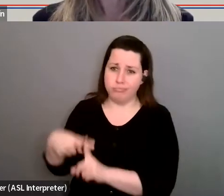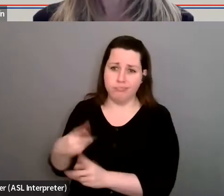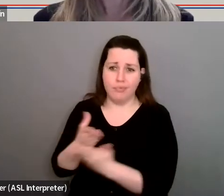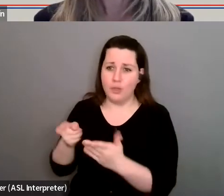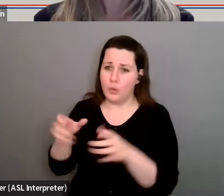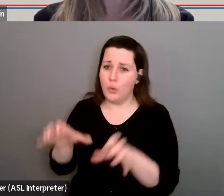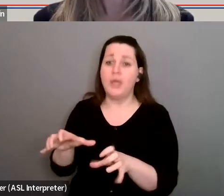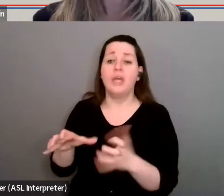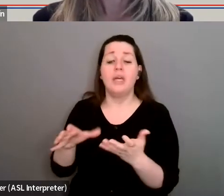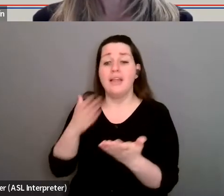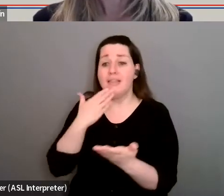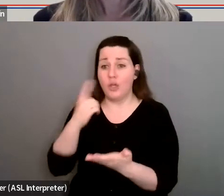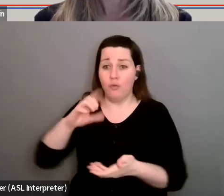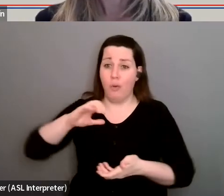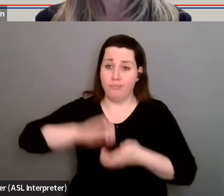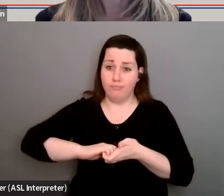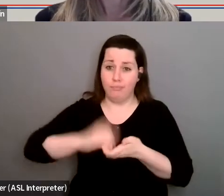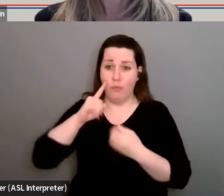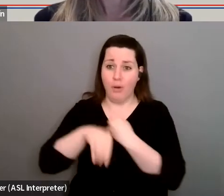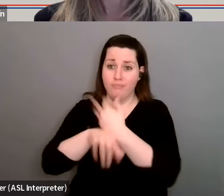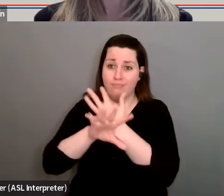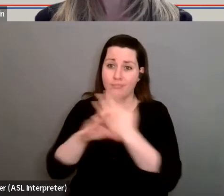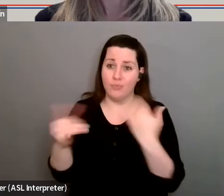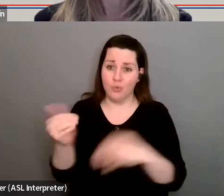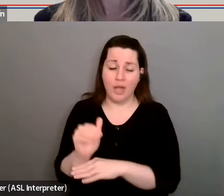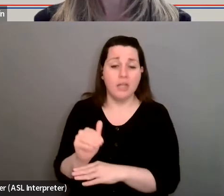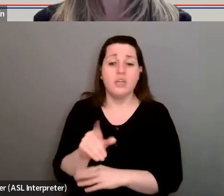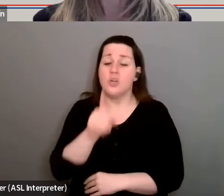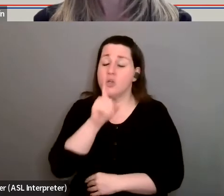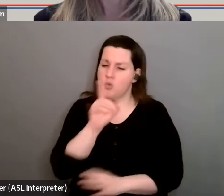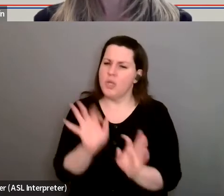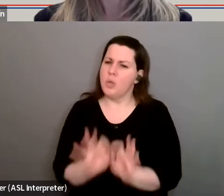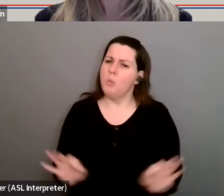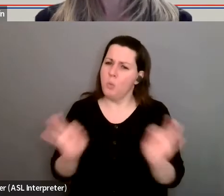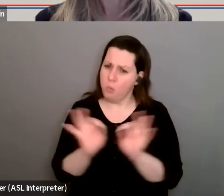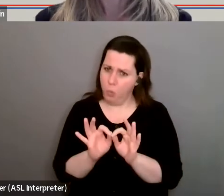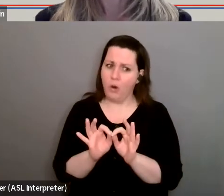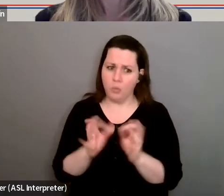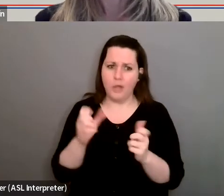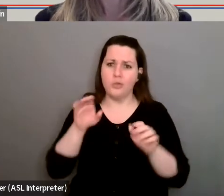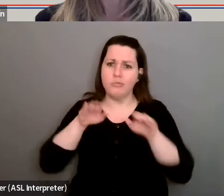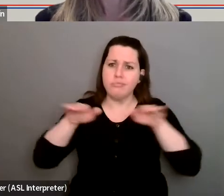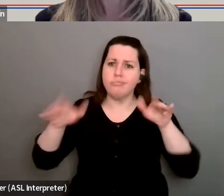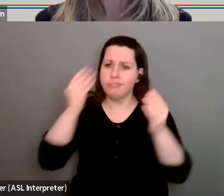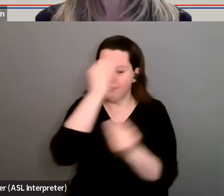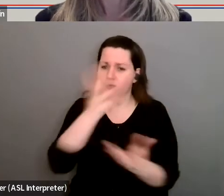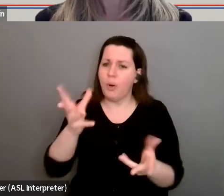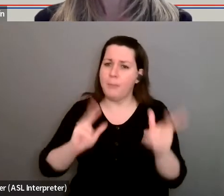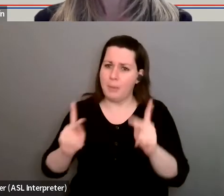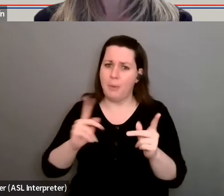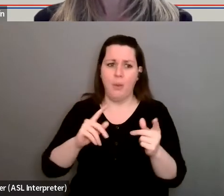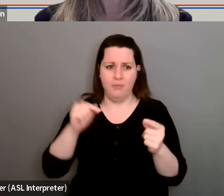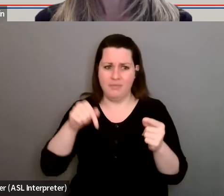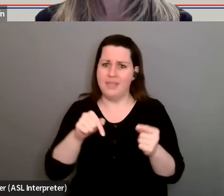partnering with us for this webinar tonight, which is really important to let people know about this very